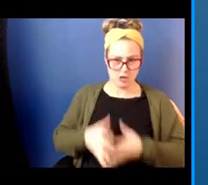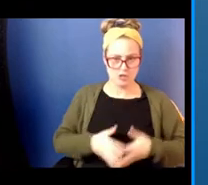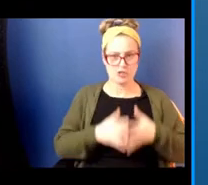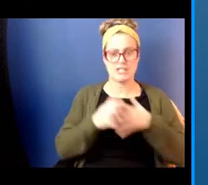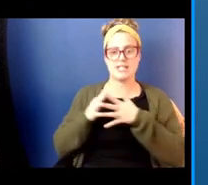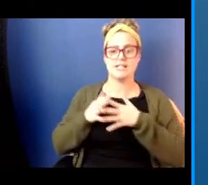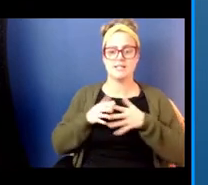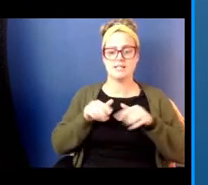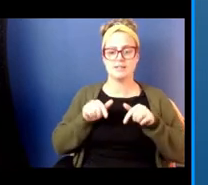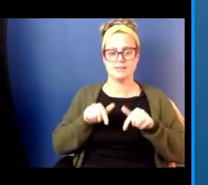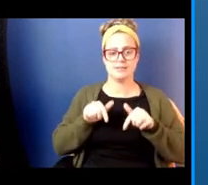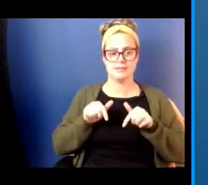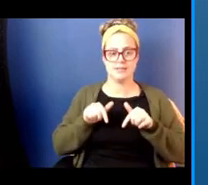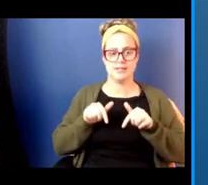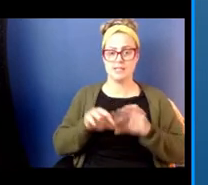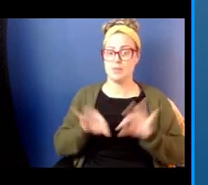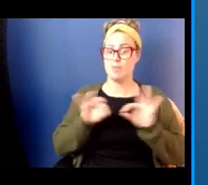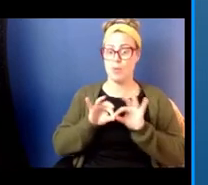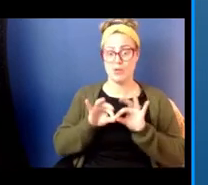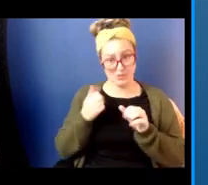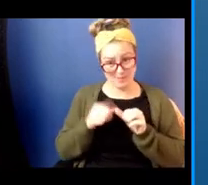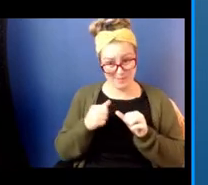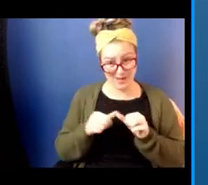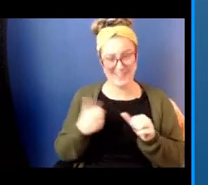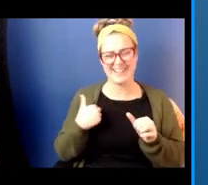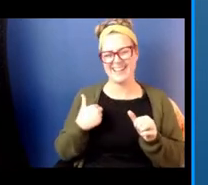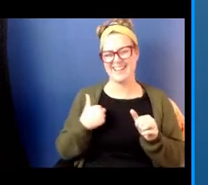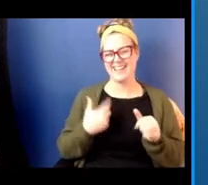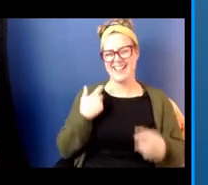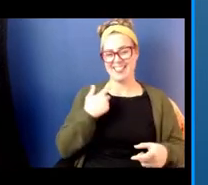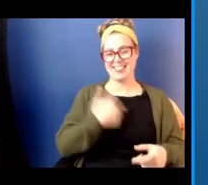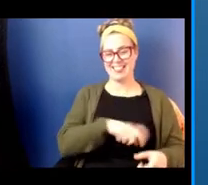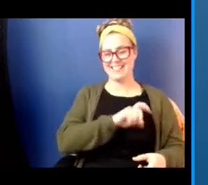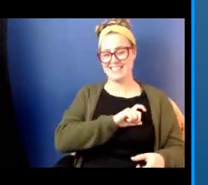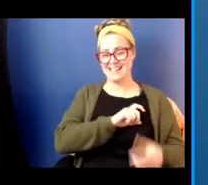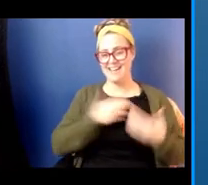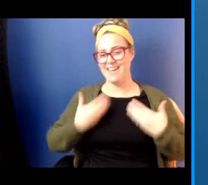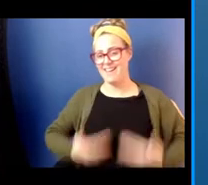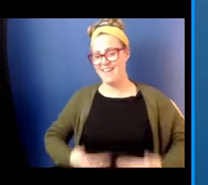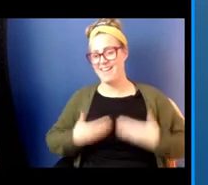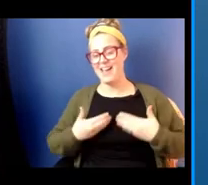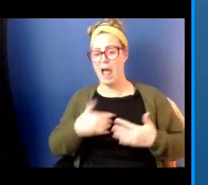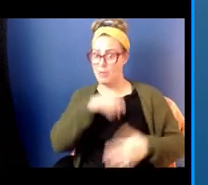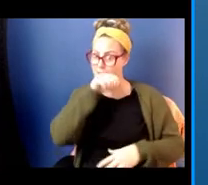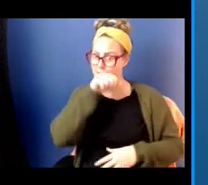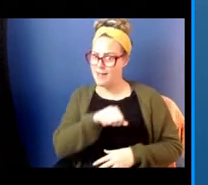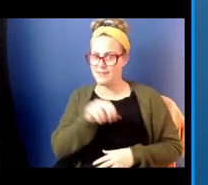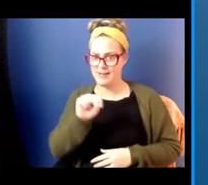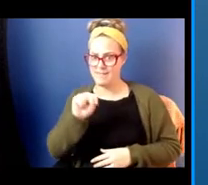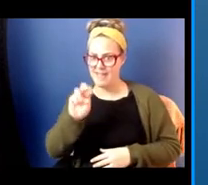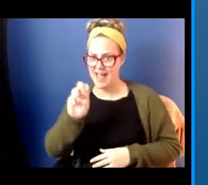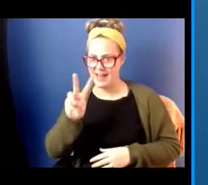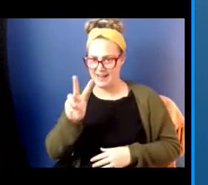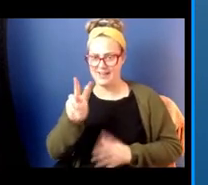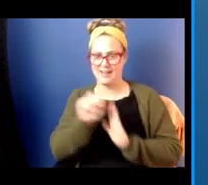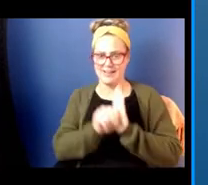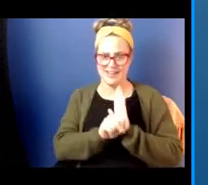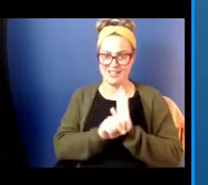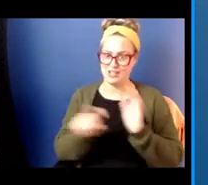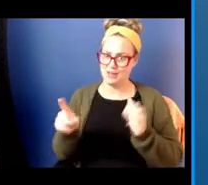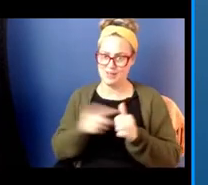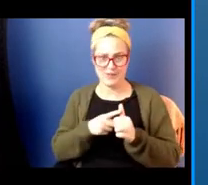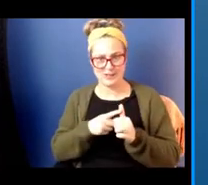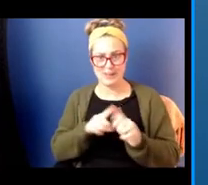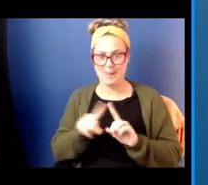as a Latina right already I would have loved for Nevada to go first but I couldn't be prouder that Nevada is going to